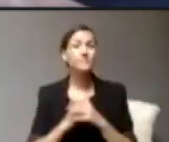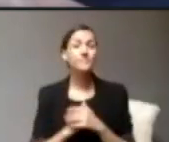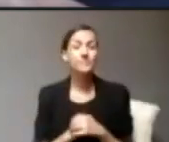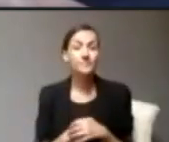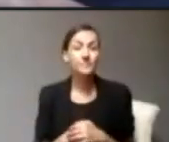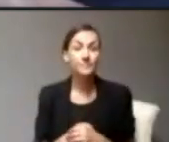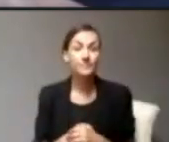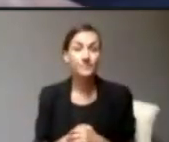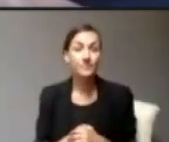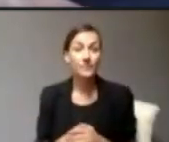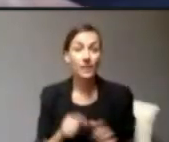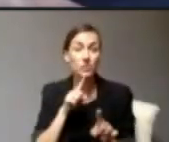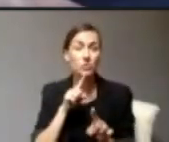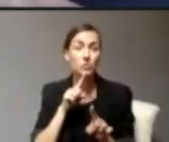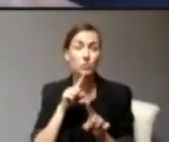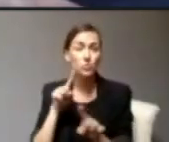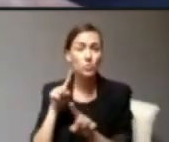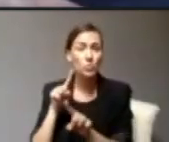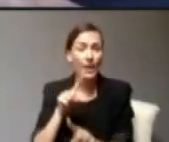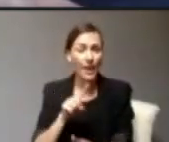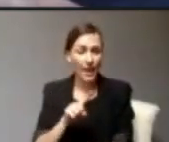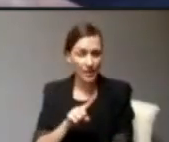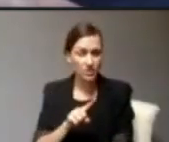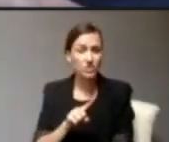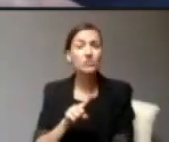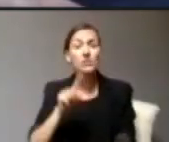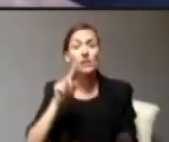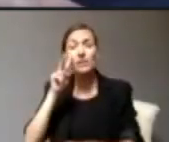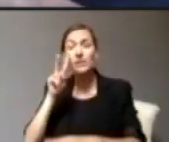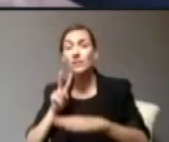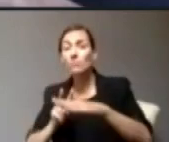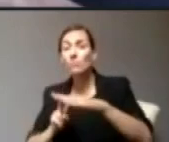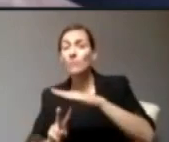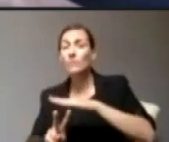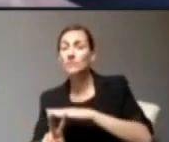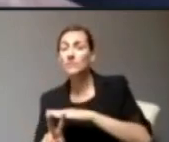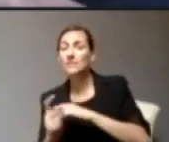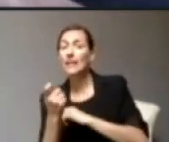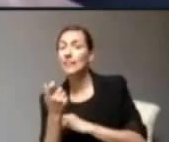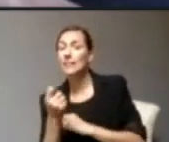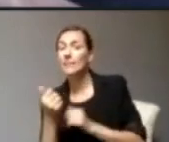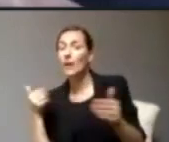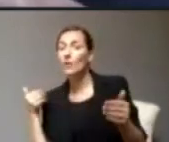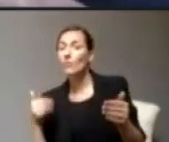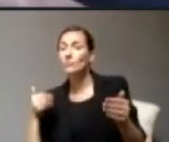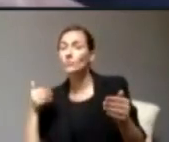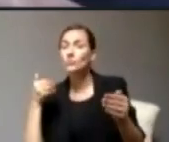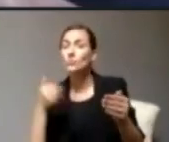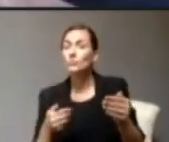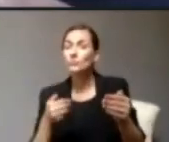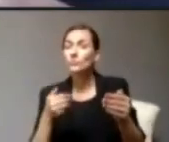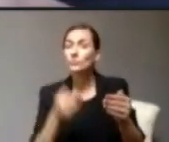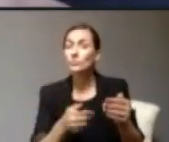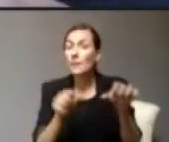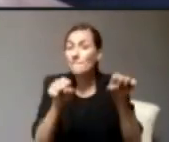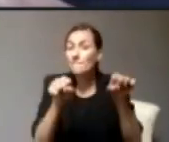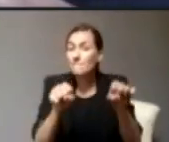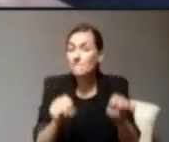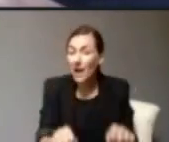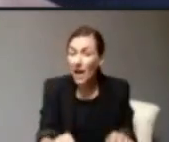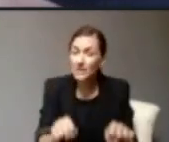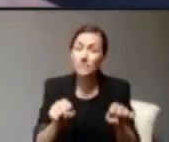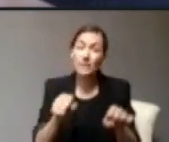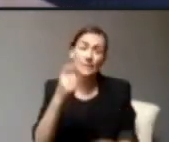To answer the question, the predictions are moved a little bit closer to possibly having something that